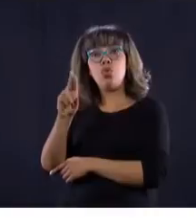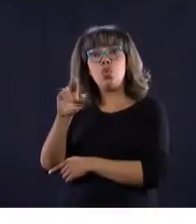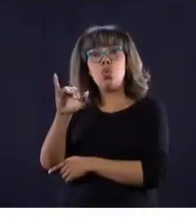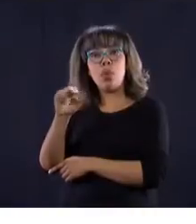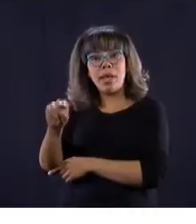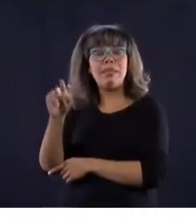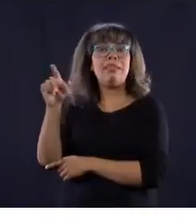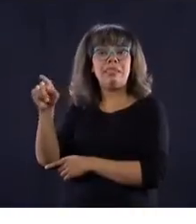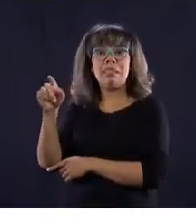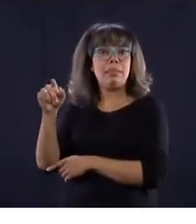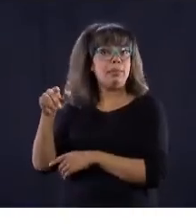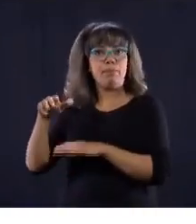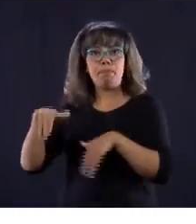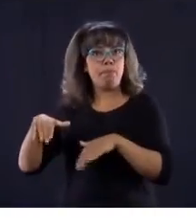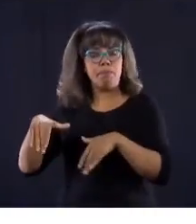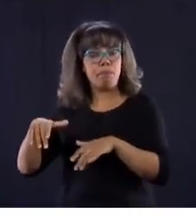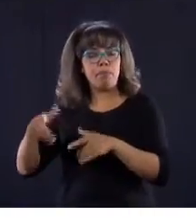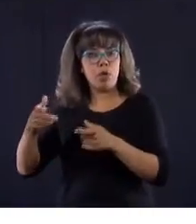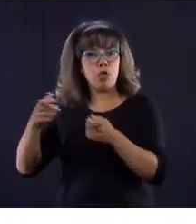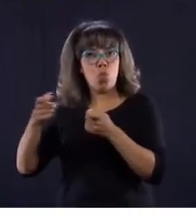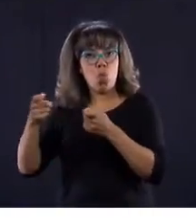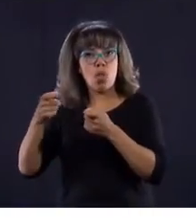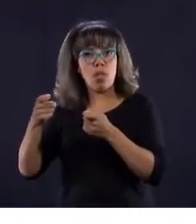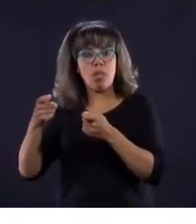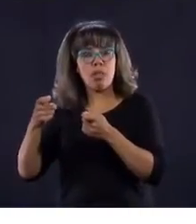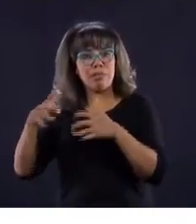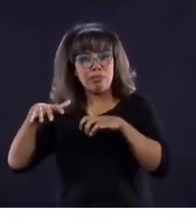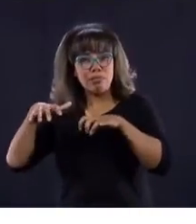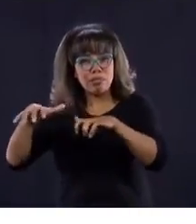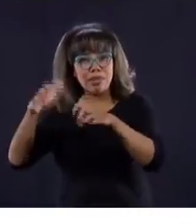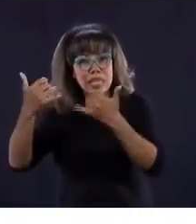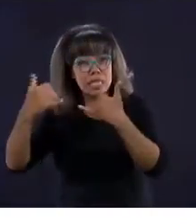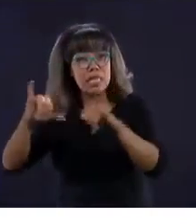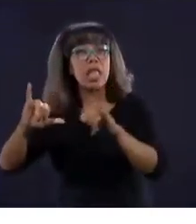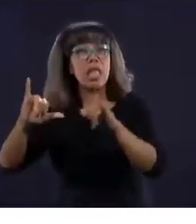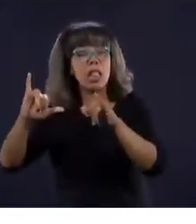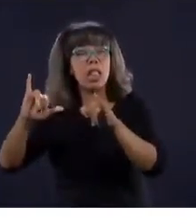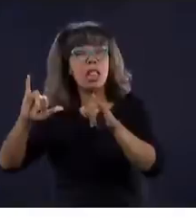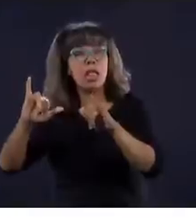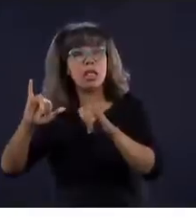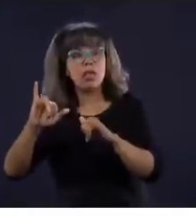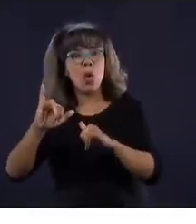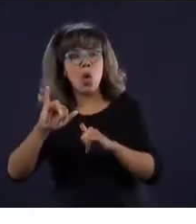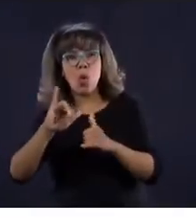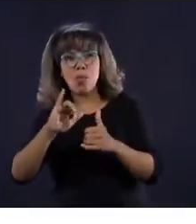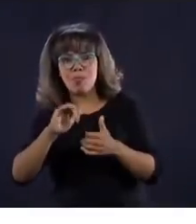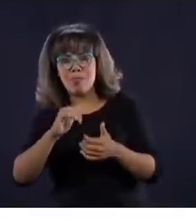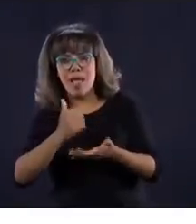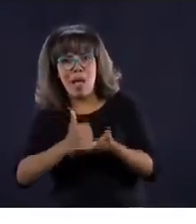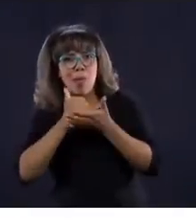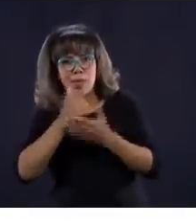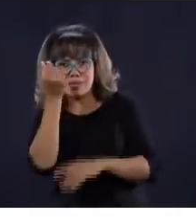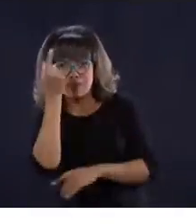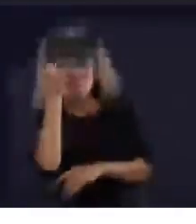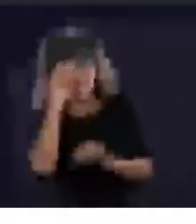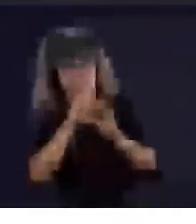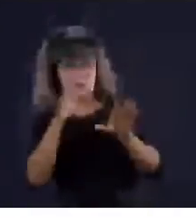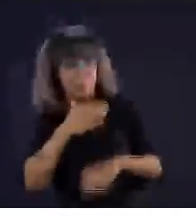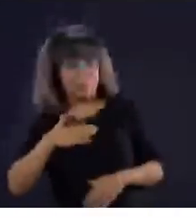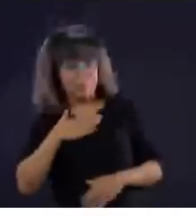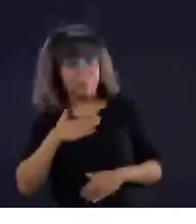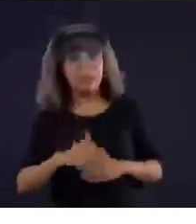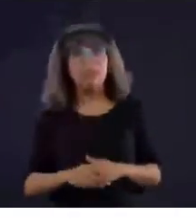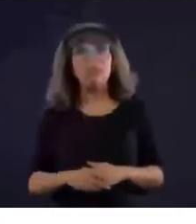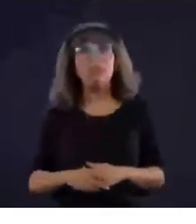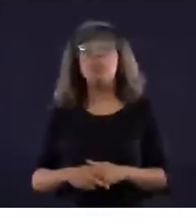thinking that we are still having, I would say, hospitalizations, which are not getting up but in a plateau. It's the same